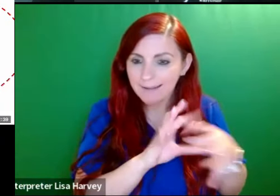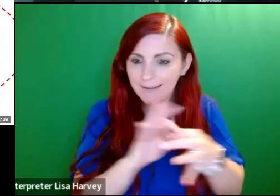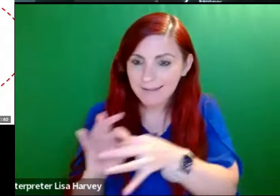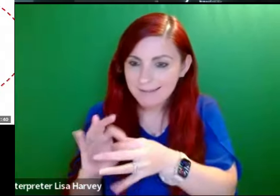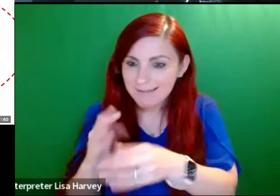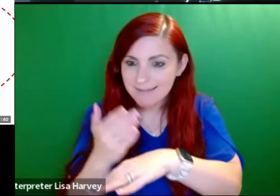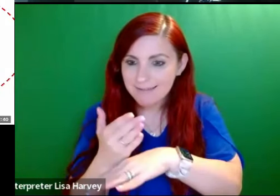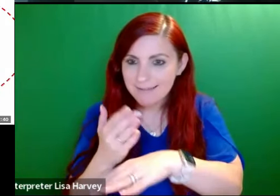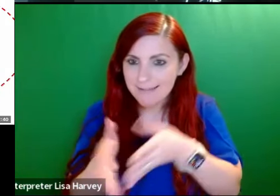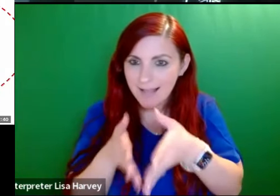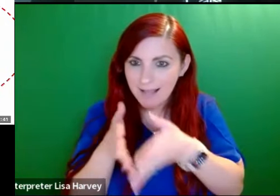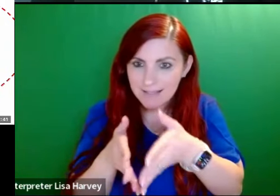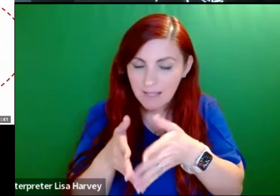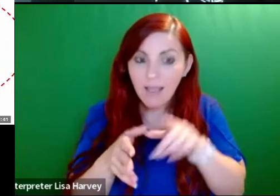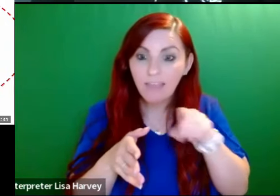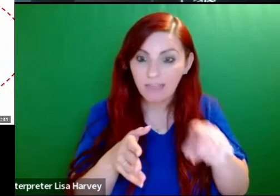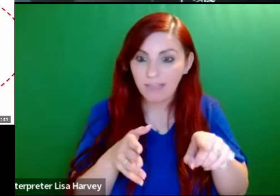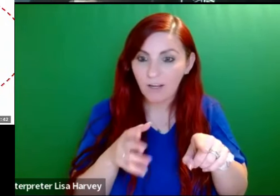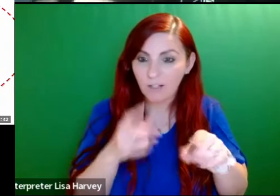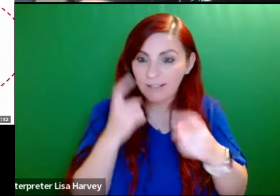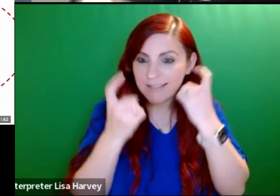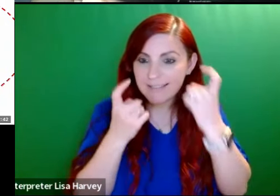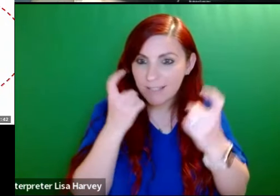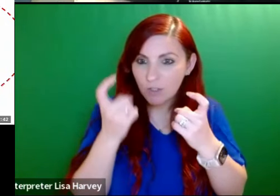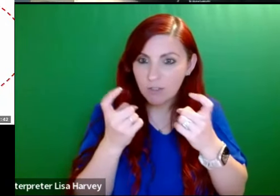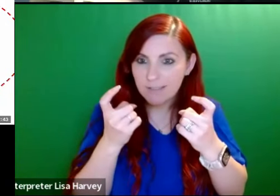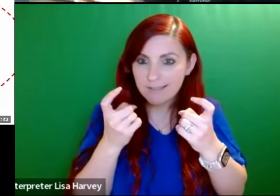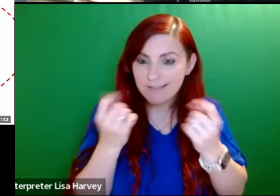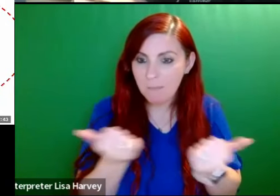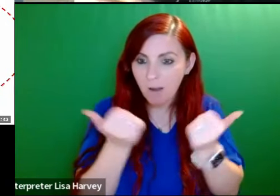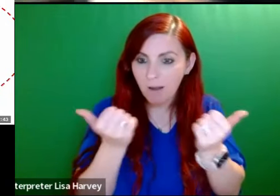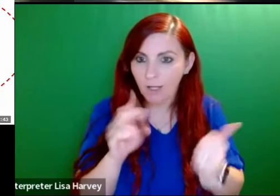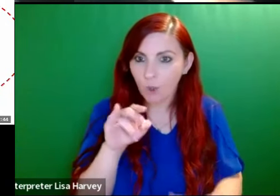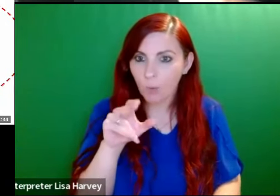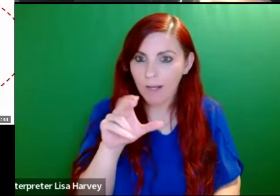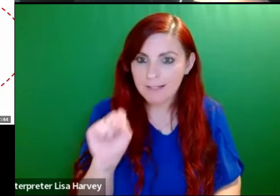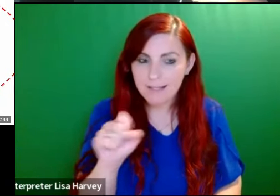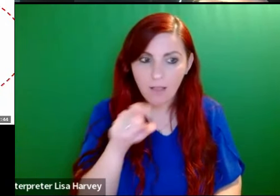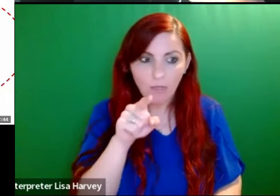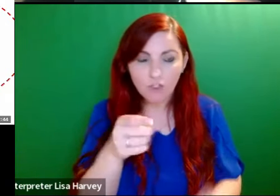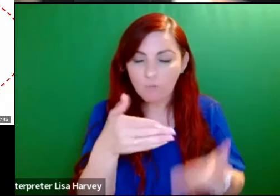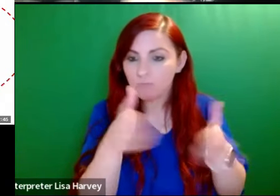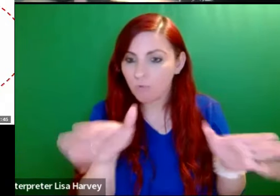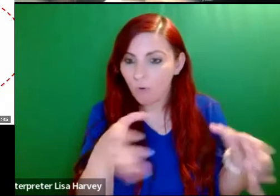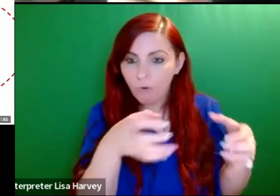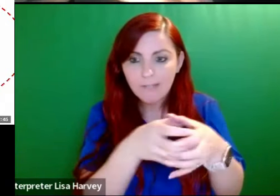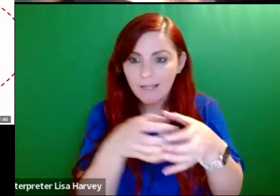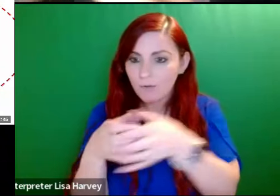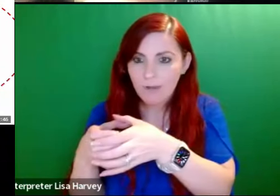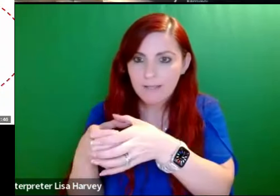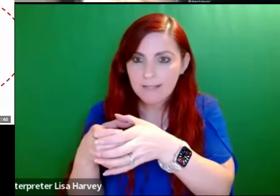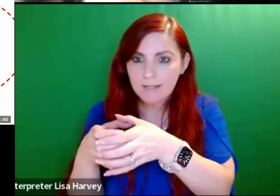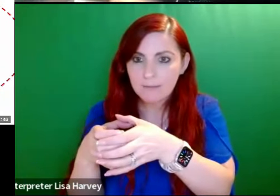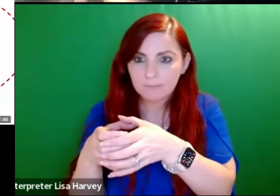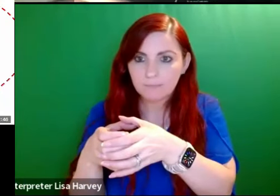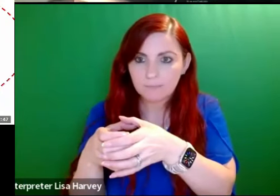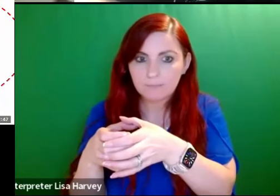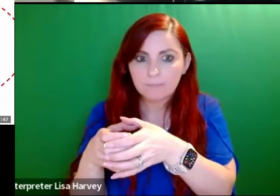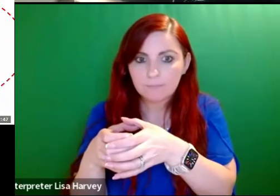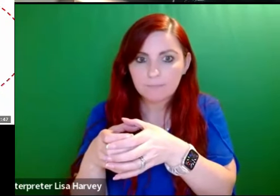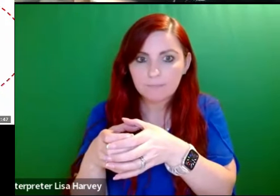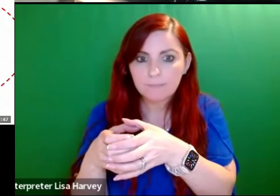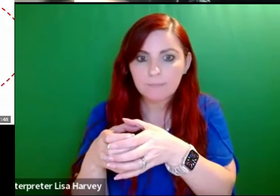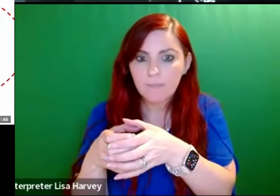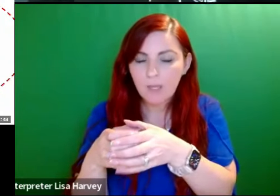would be considered symbolic units, okay? Symbolic units are just broad categorizations that we can